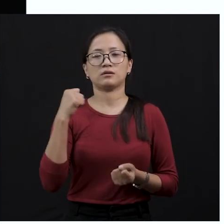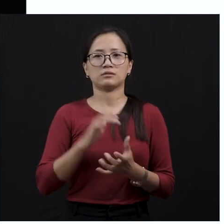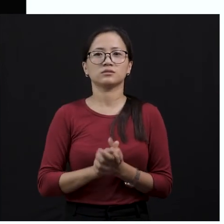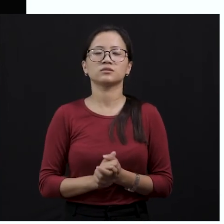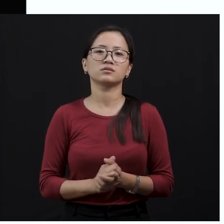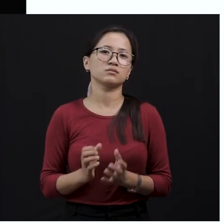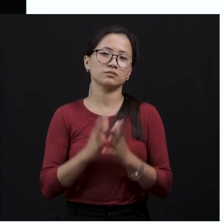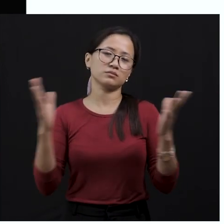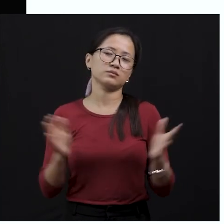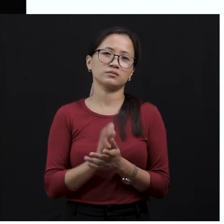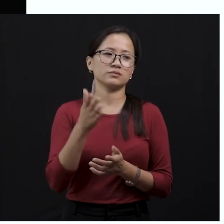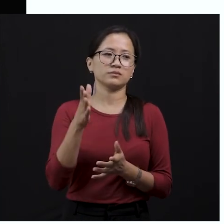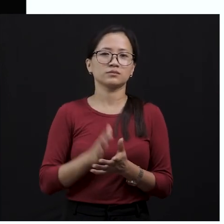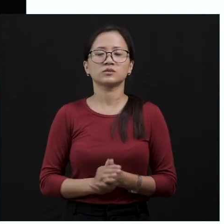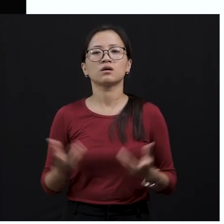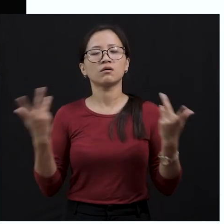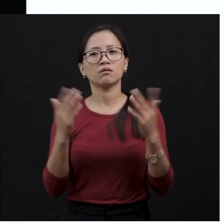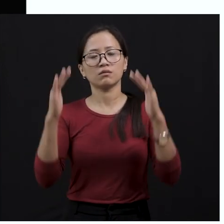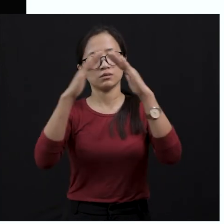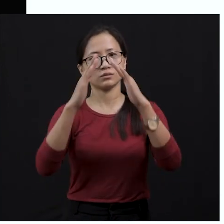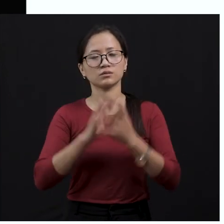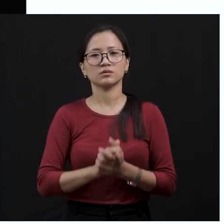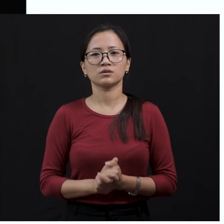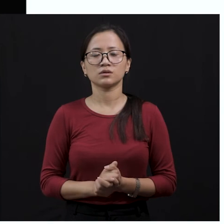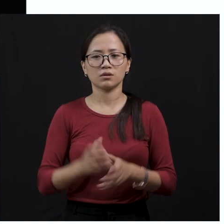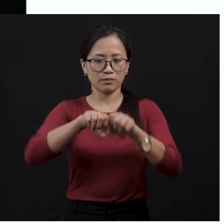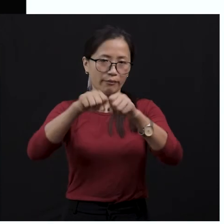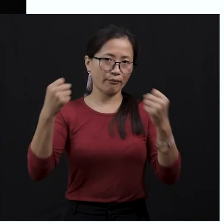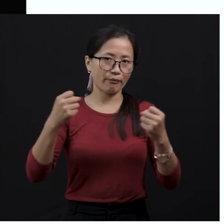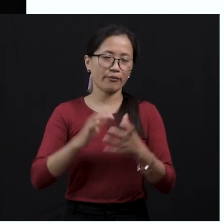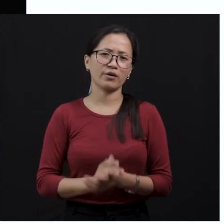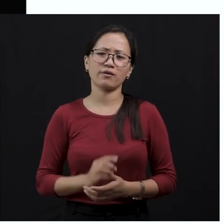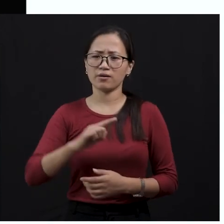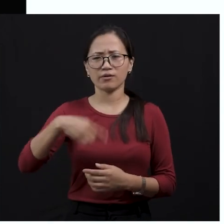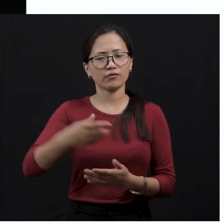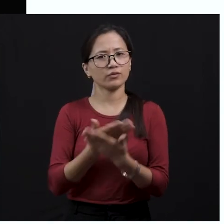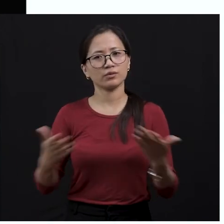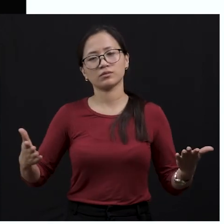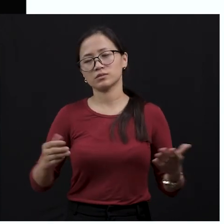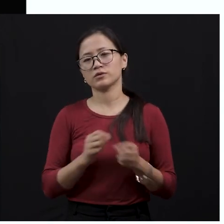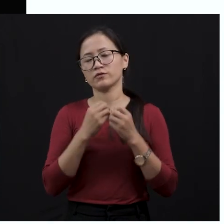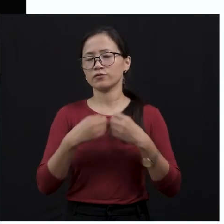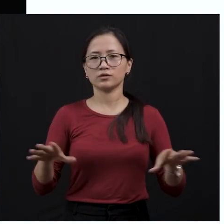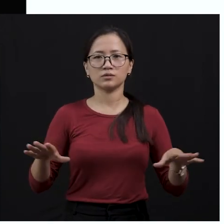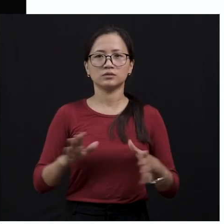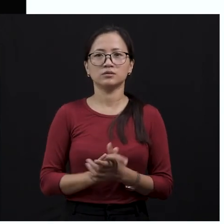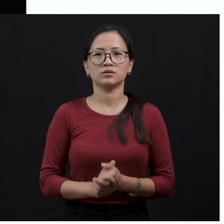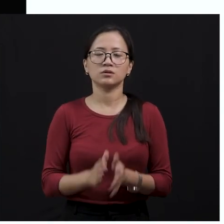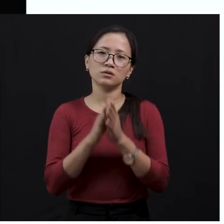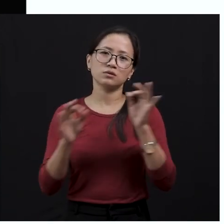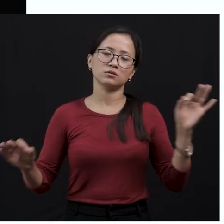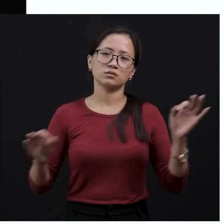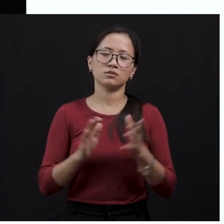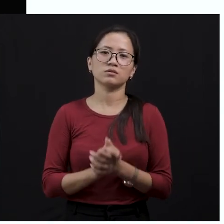people no more existed. Their house were broken and everything was damaged. That is the story